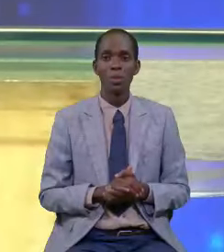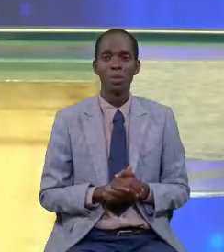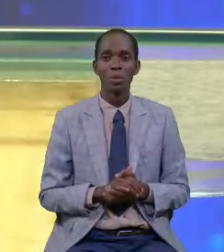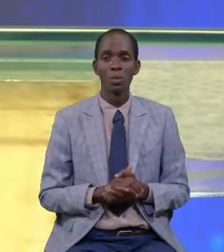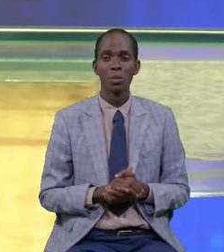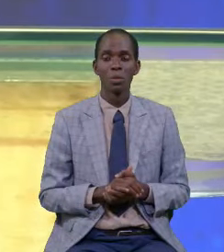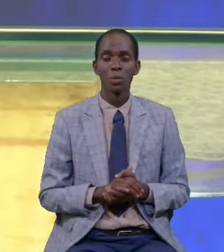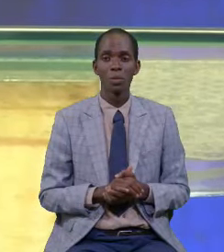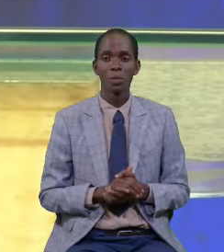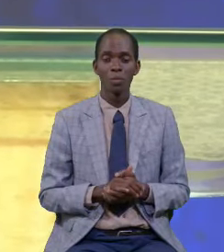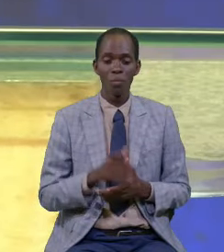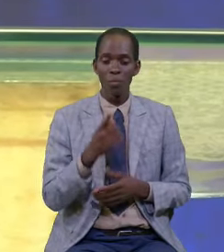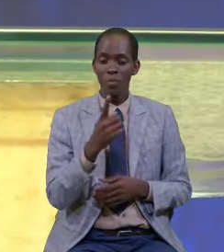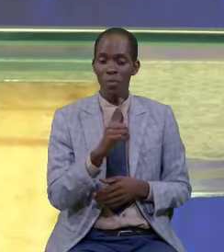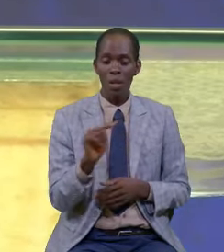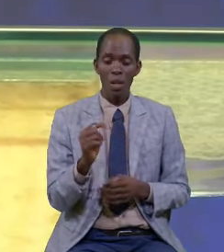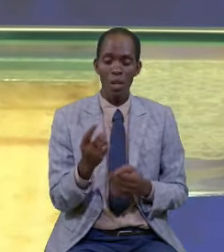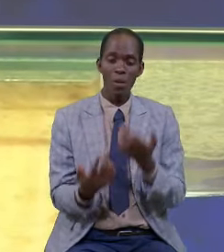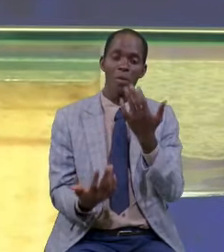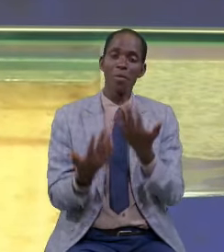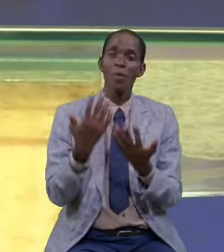The fire came down.